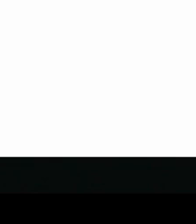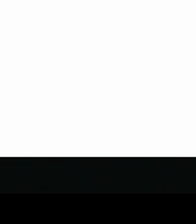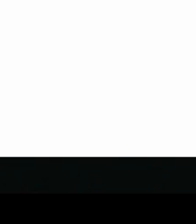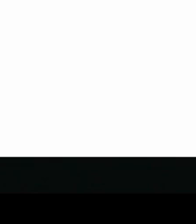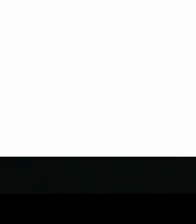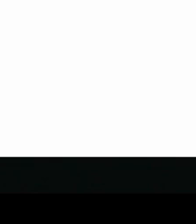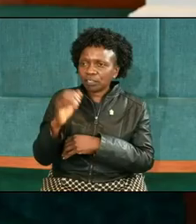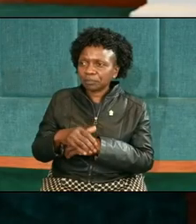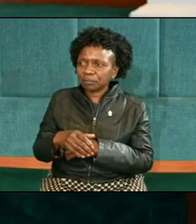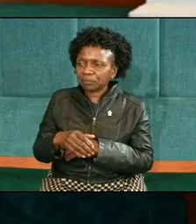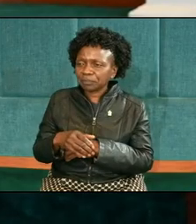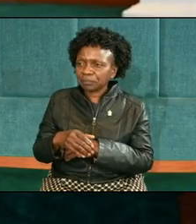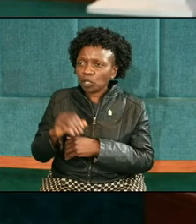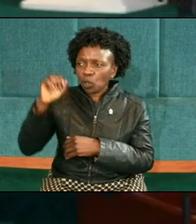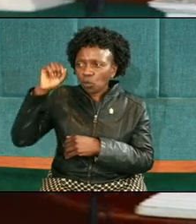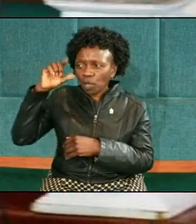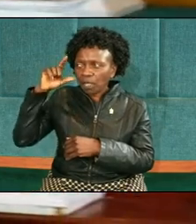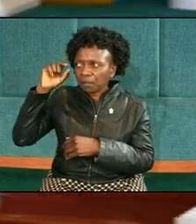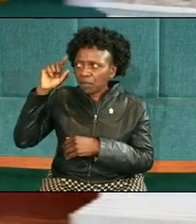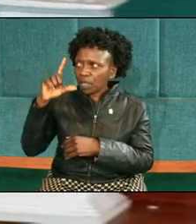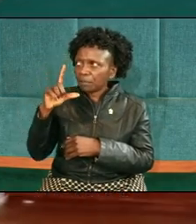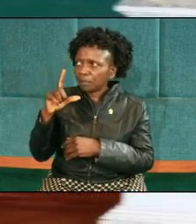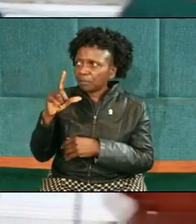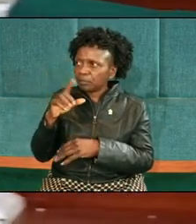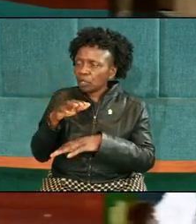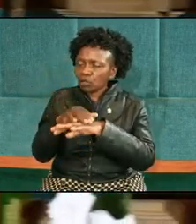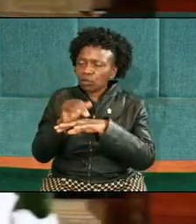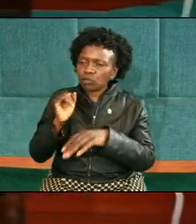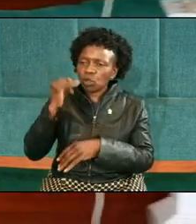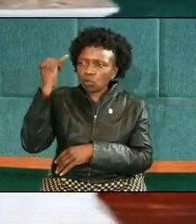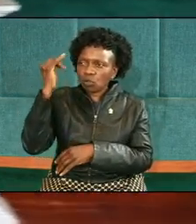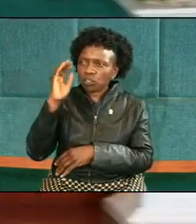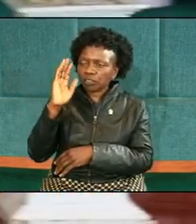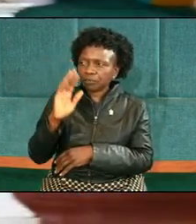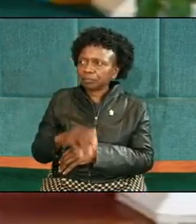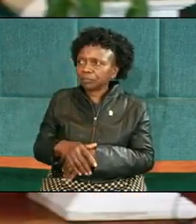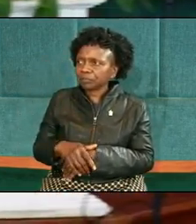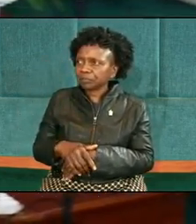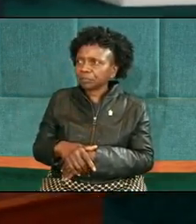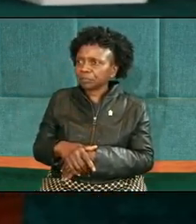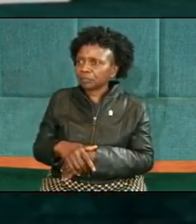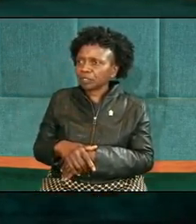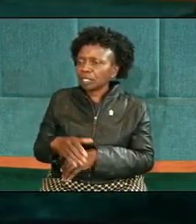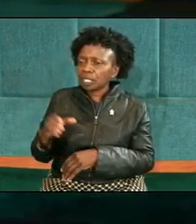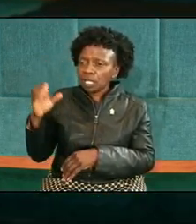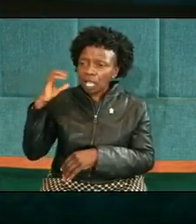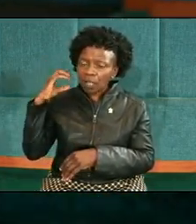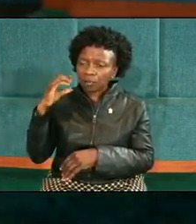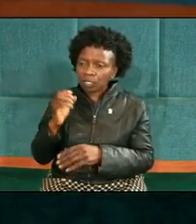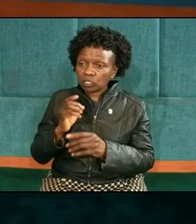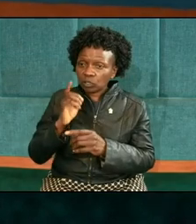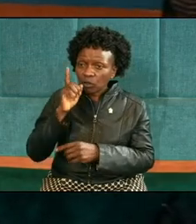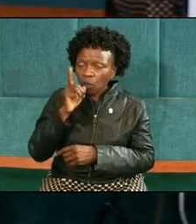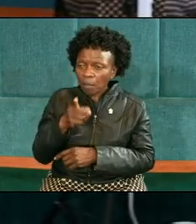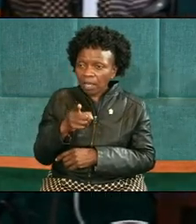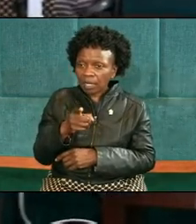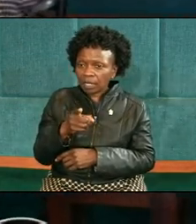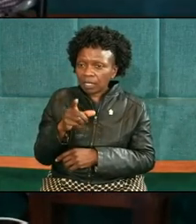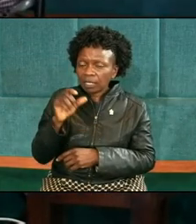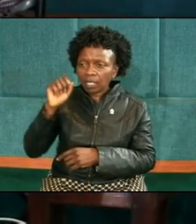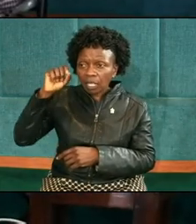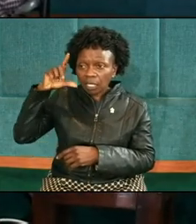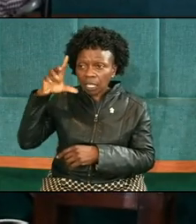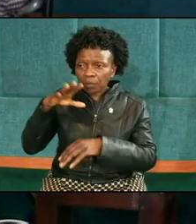Hey, man, wake up. Jonah turned around. The captain says, hey, this is a captain's order. Get up